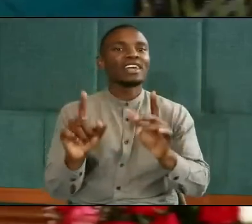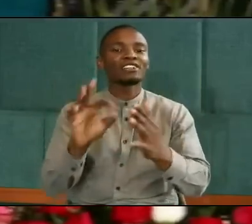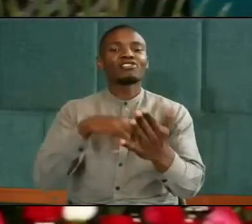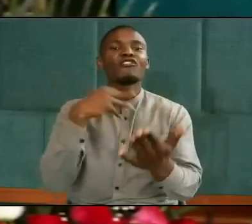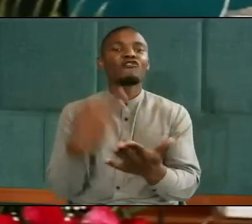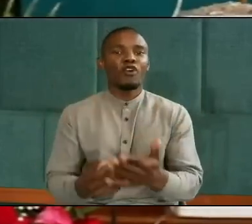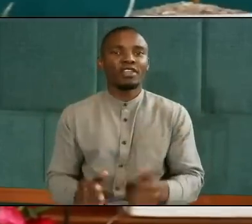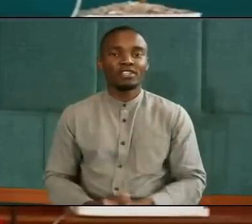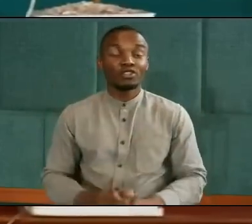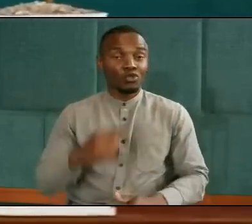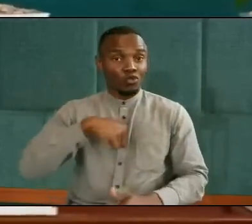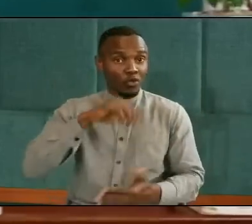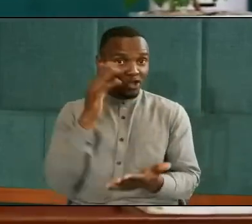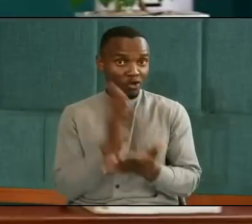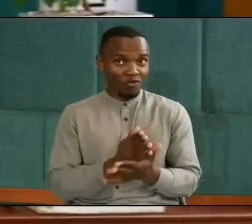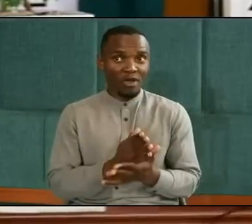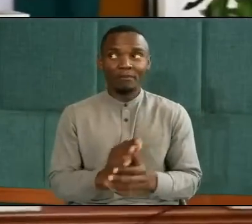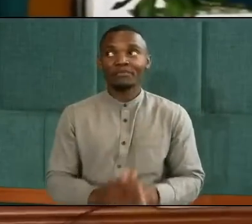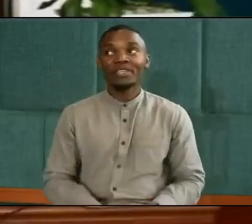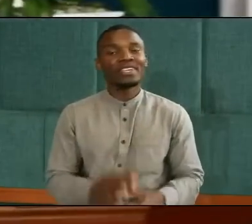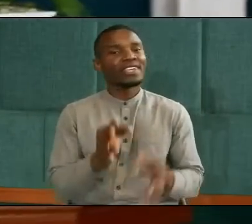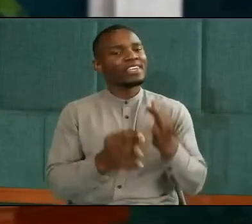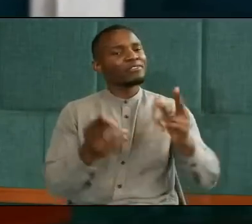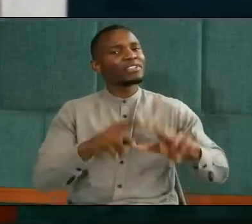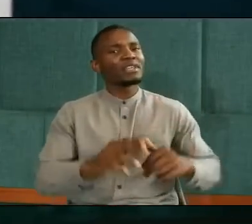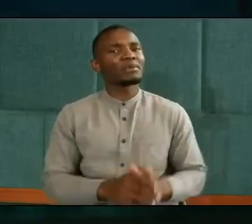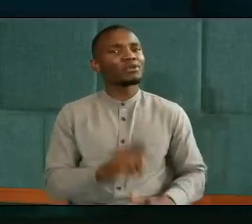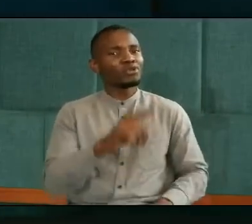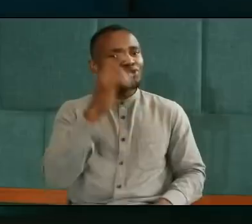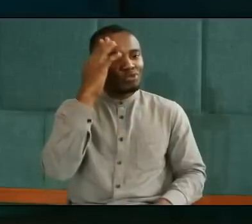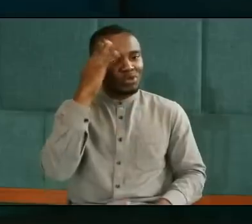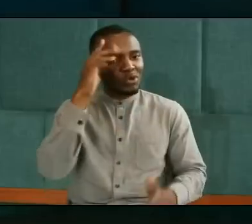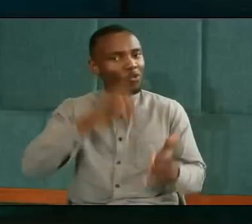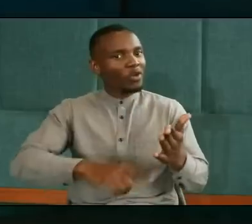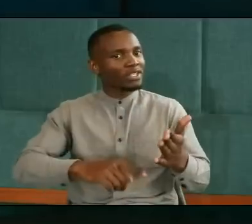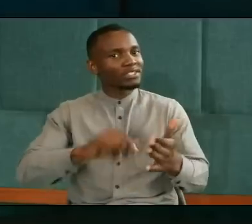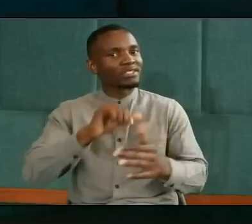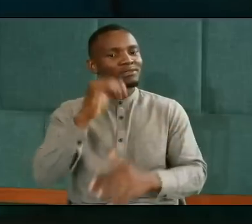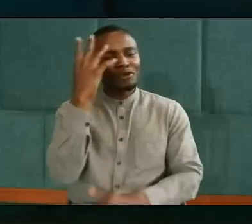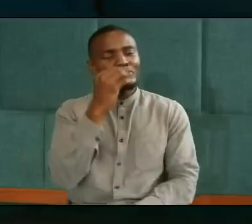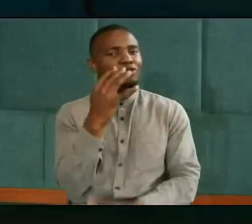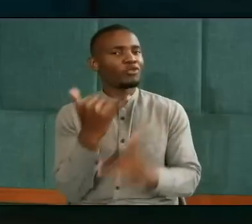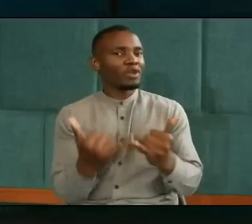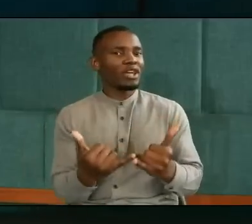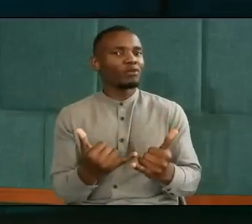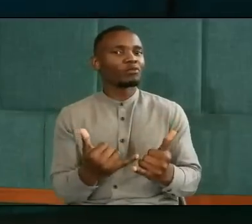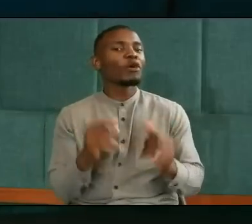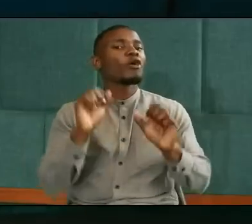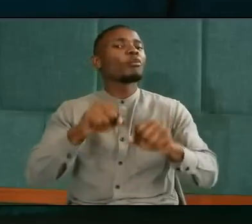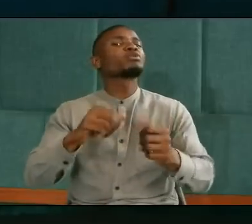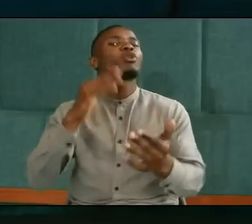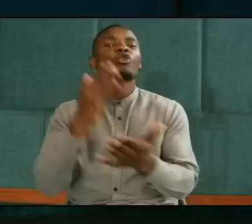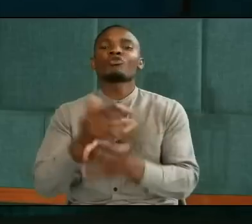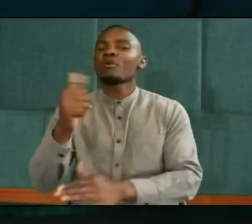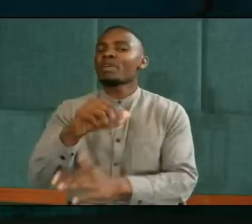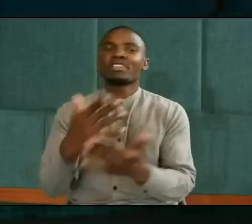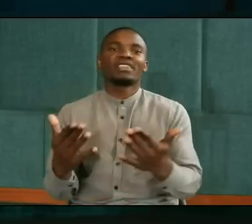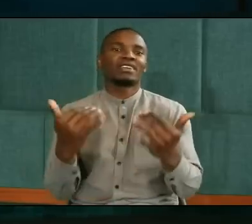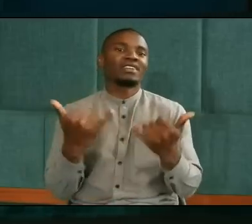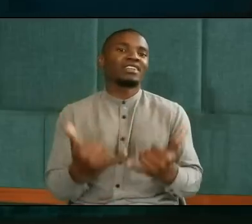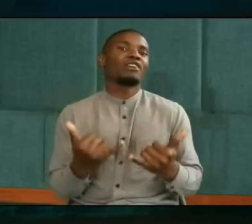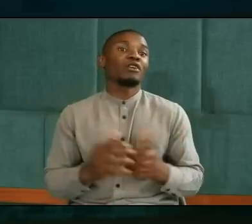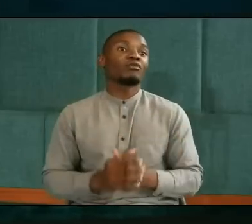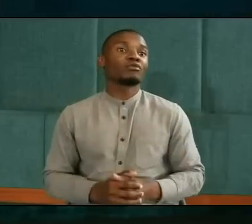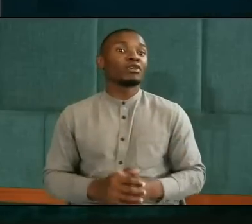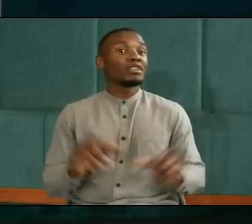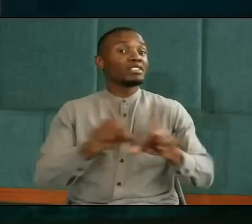out. Has that happened as yet? Well, you know what is nice about this age? You can confirm anything right now. Before I